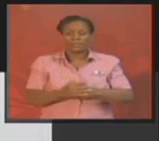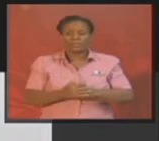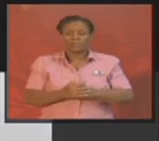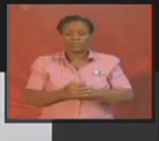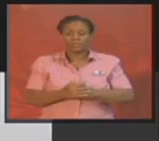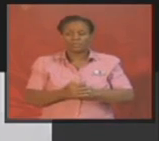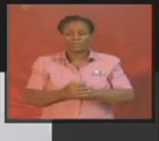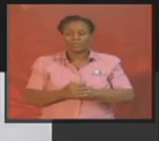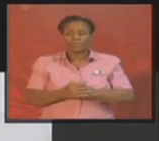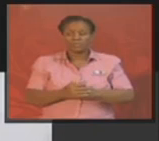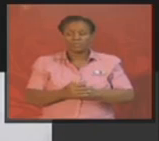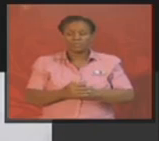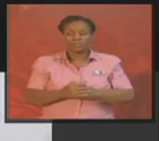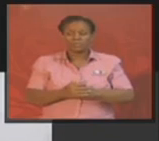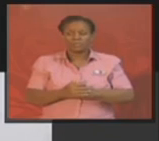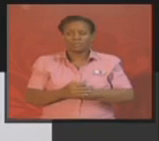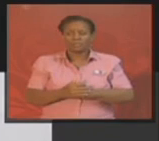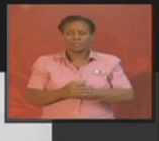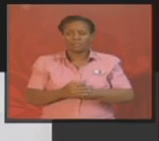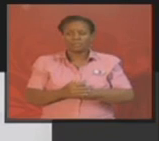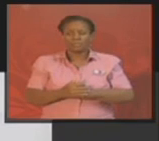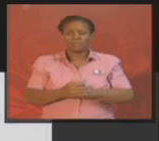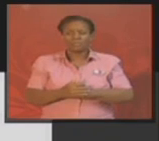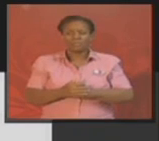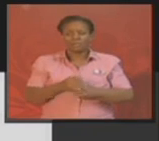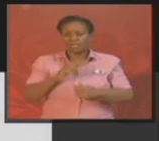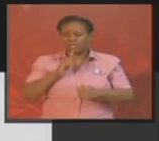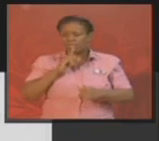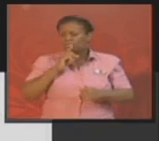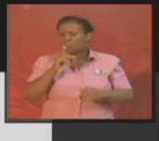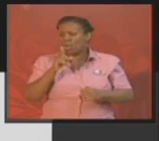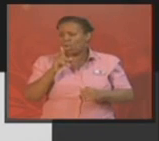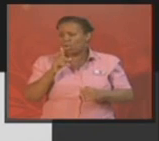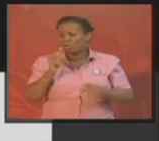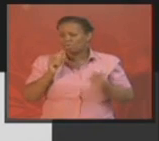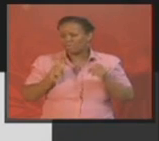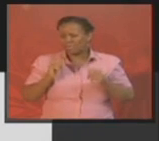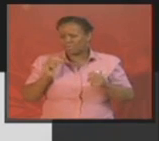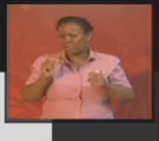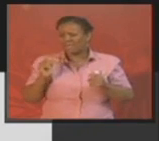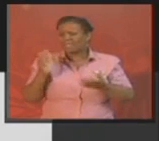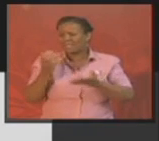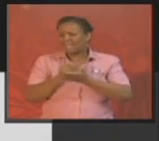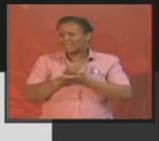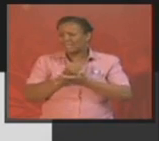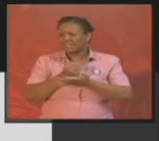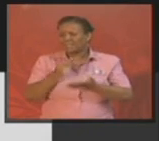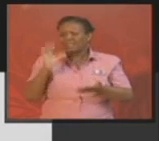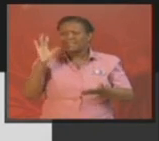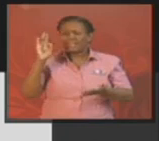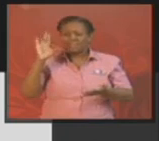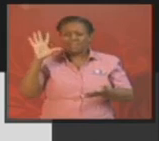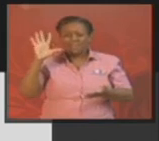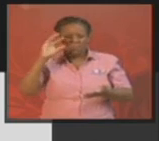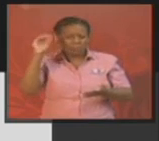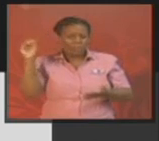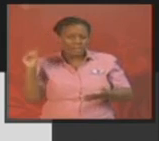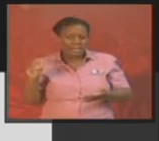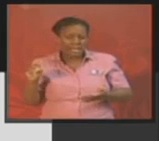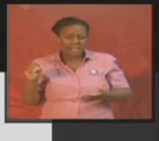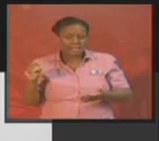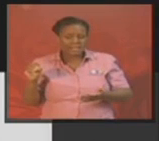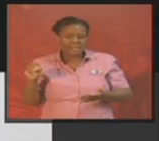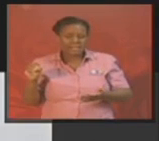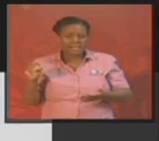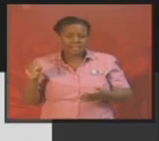if the minister is still confident that we can possibly achieve 75% of the population vaccinated by the end of the year,